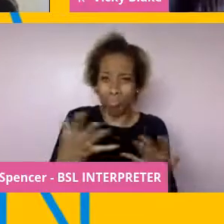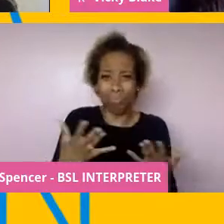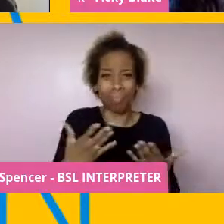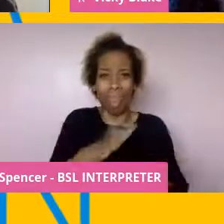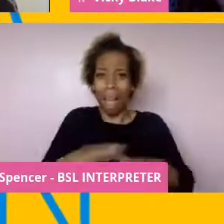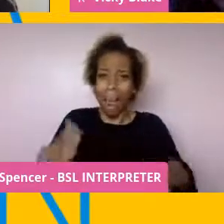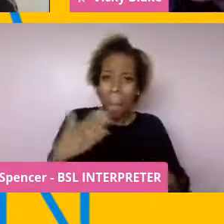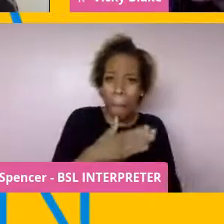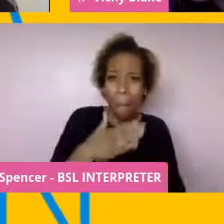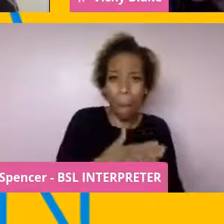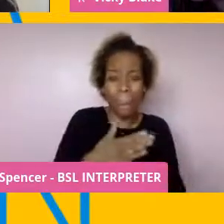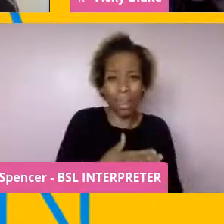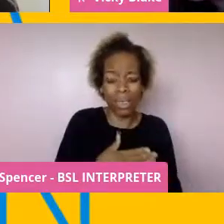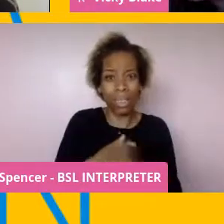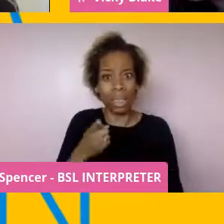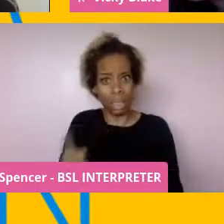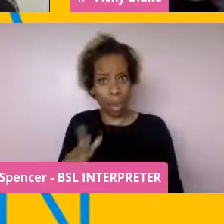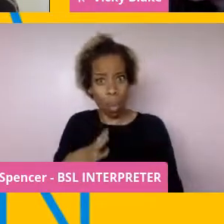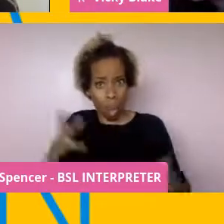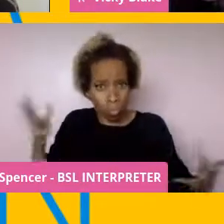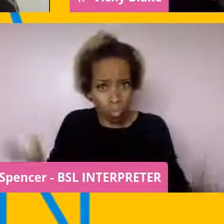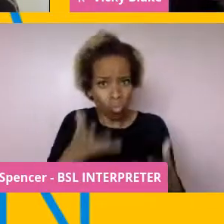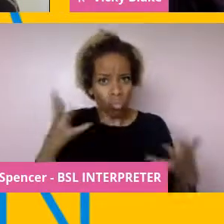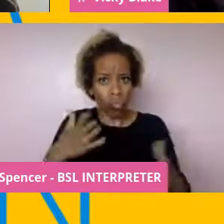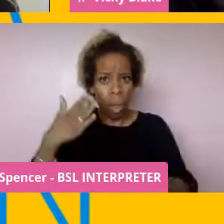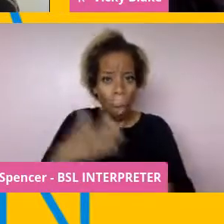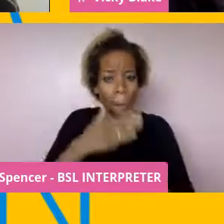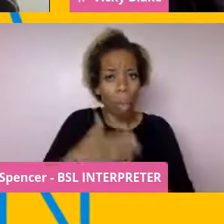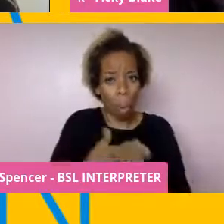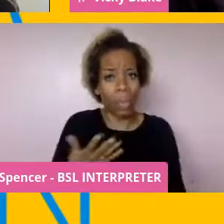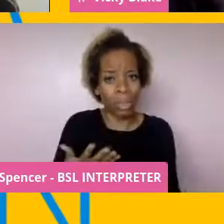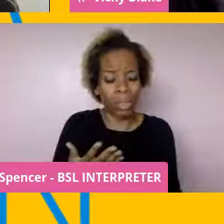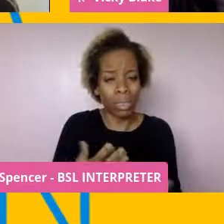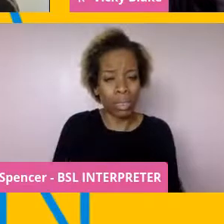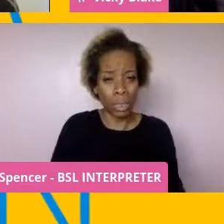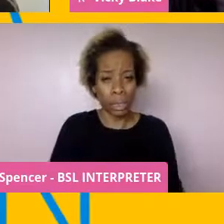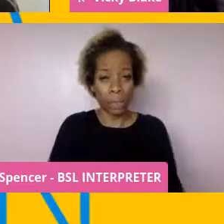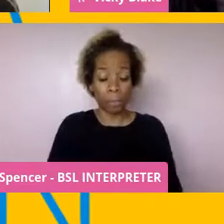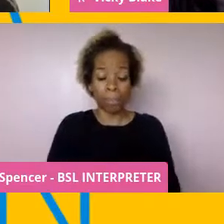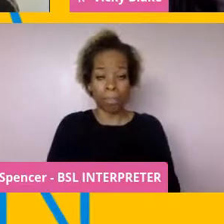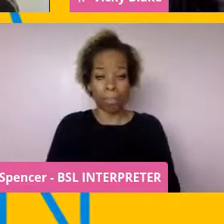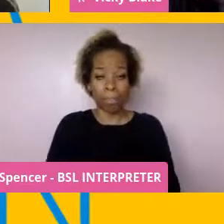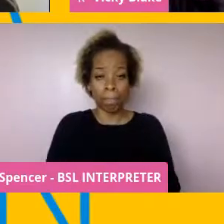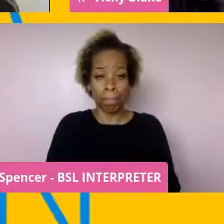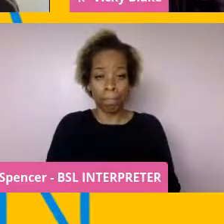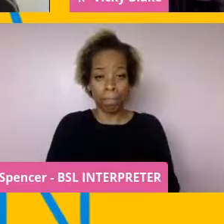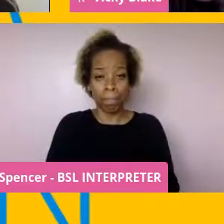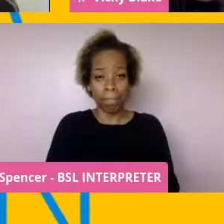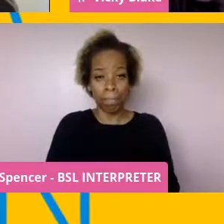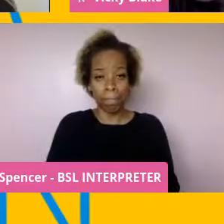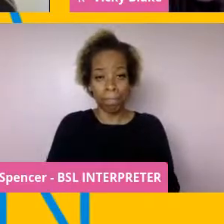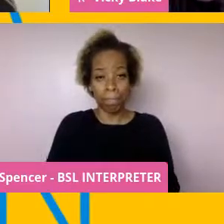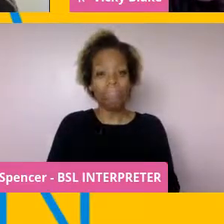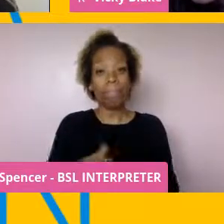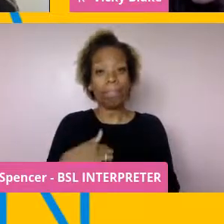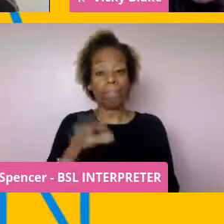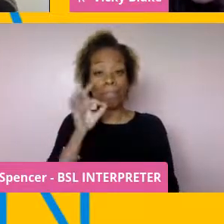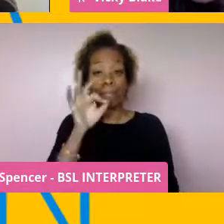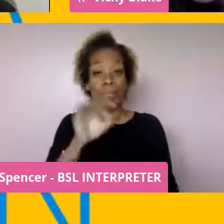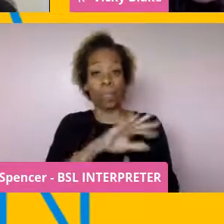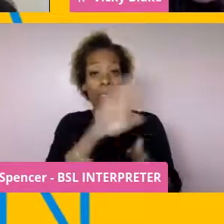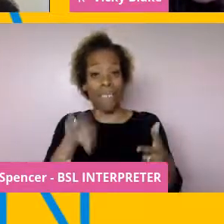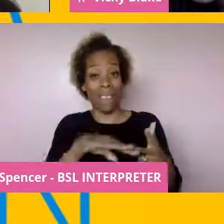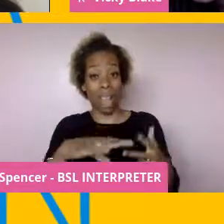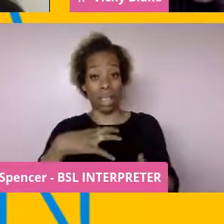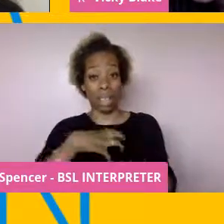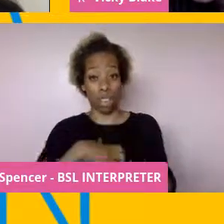conversation to be had from any party, really. But what we try to begin to work on is that we have a vice-chancellor and a senior leadership team,